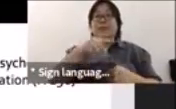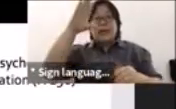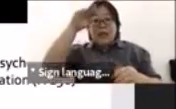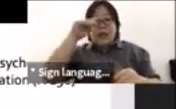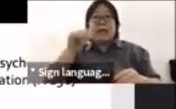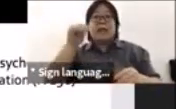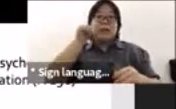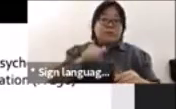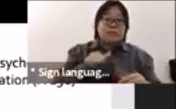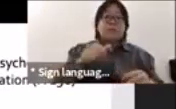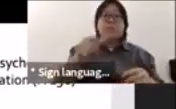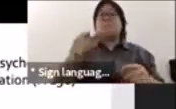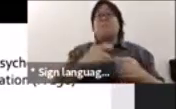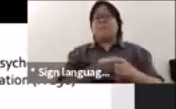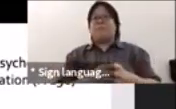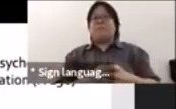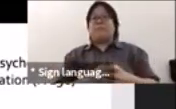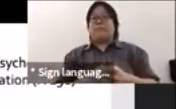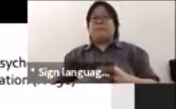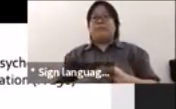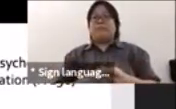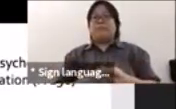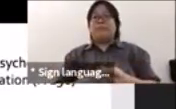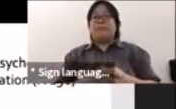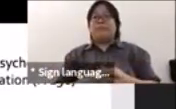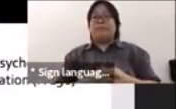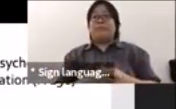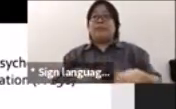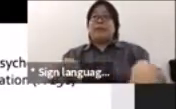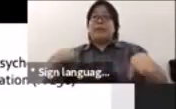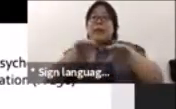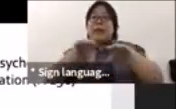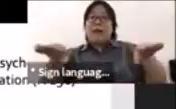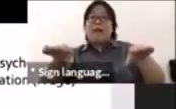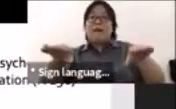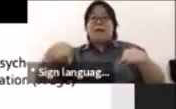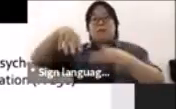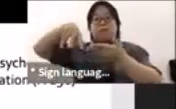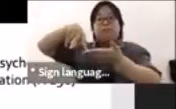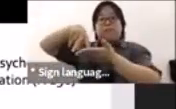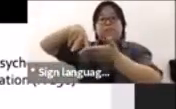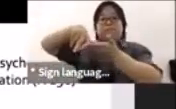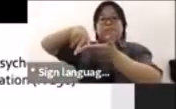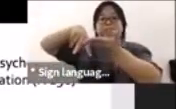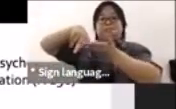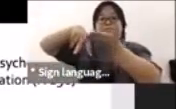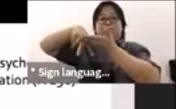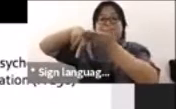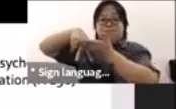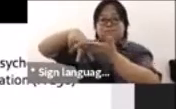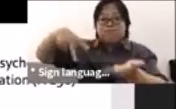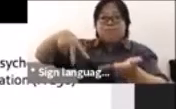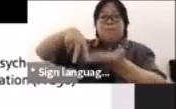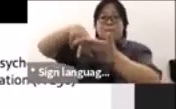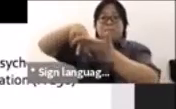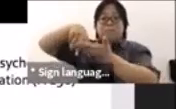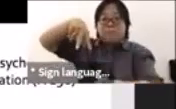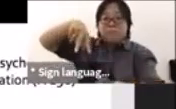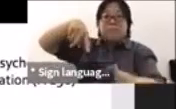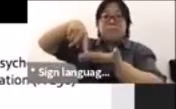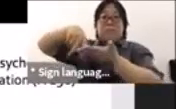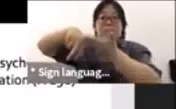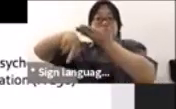data insufficiency. The level, if we see into level of amputation, we see that who has below knee amputation, they have higher